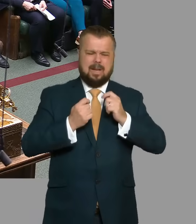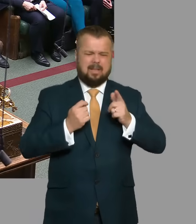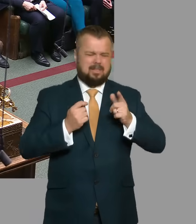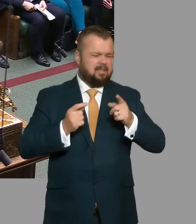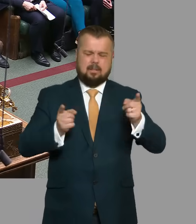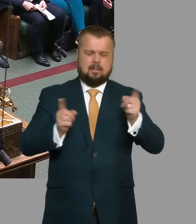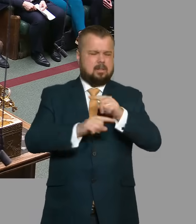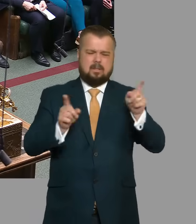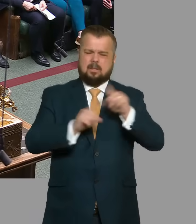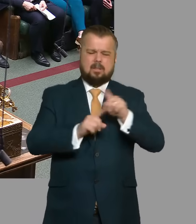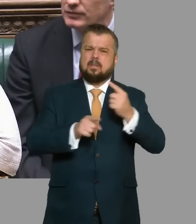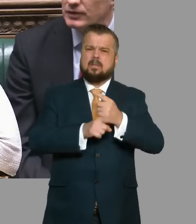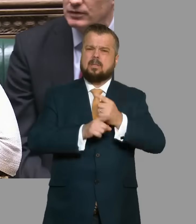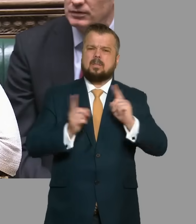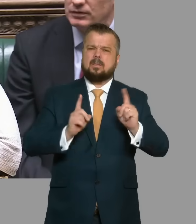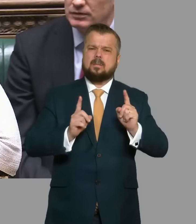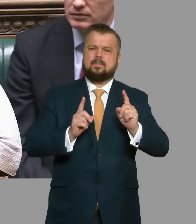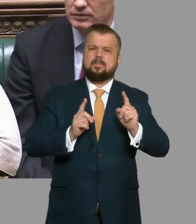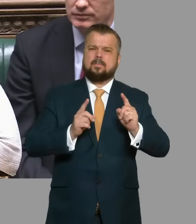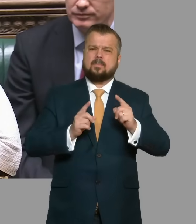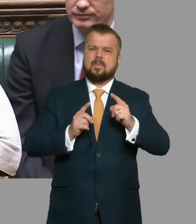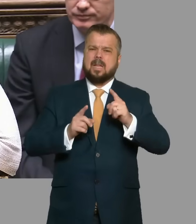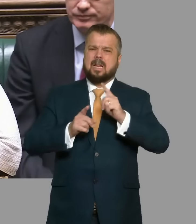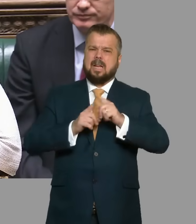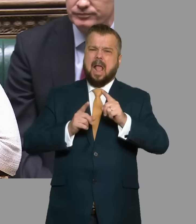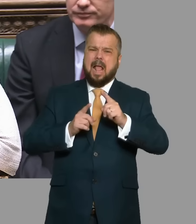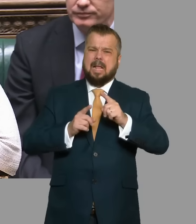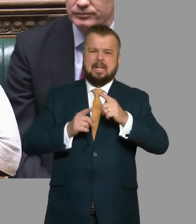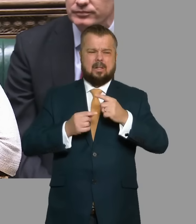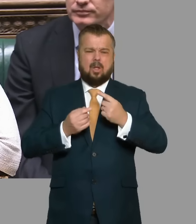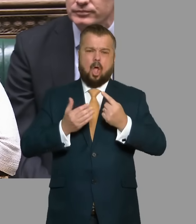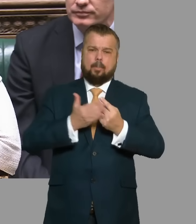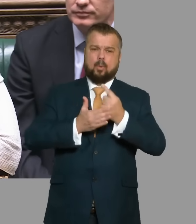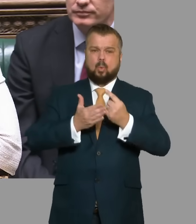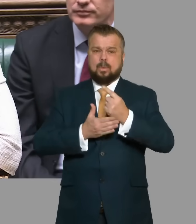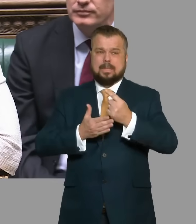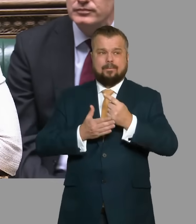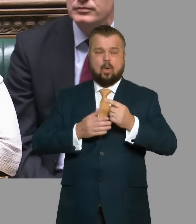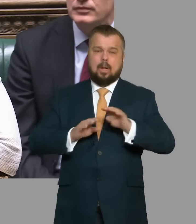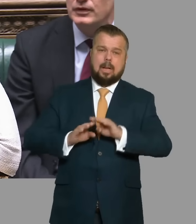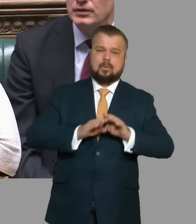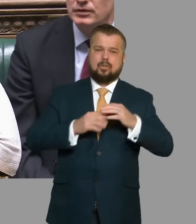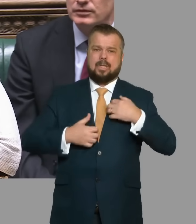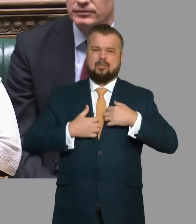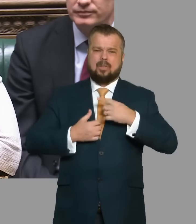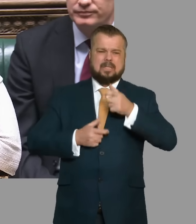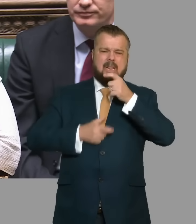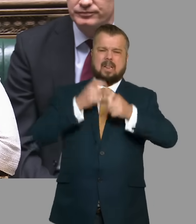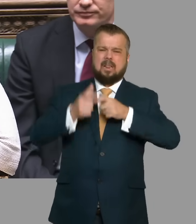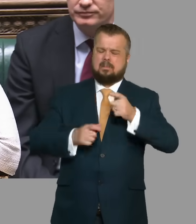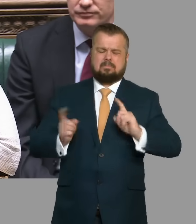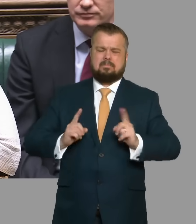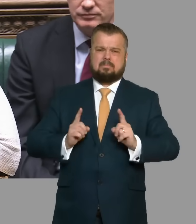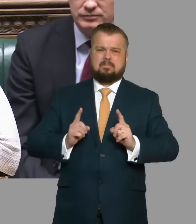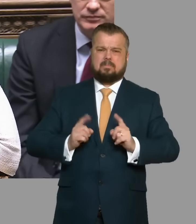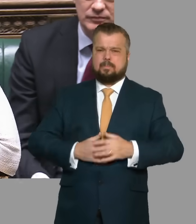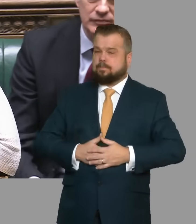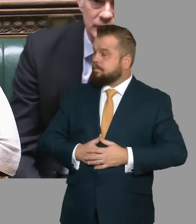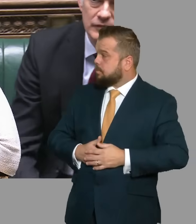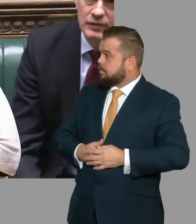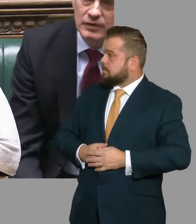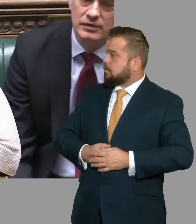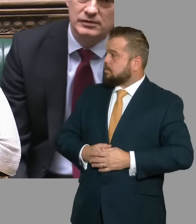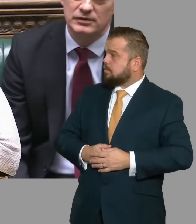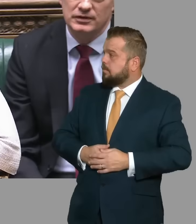Mr. Speaker, we'll note that when I asked him what the President told him, he couldn't tell us. Now he expects us to believe he knows what's going on